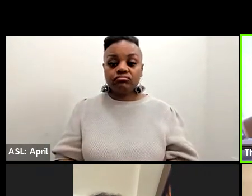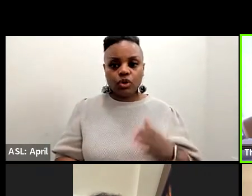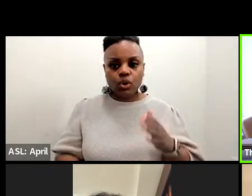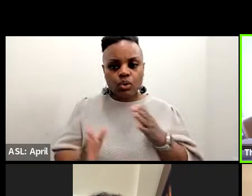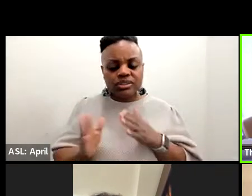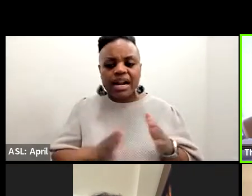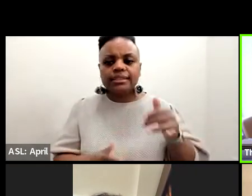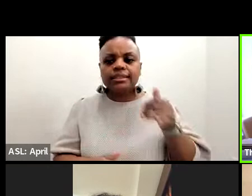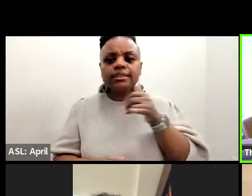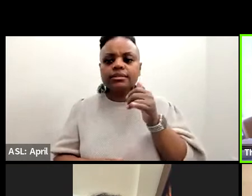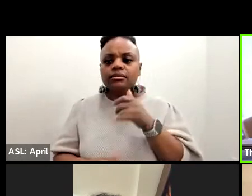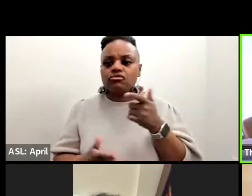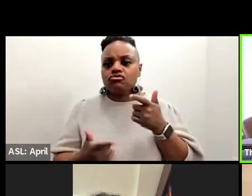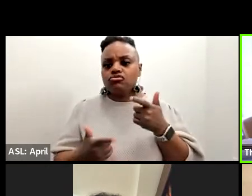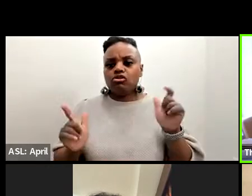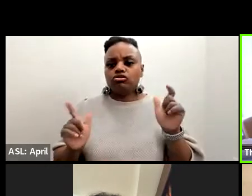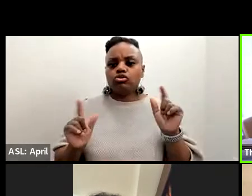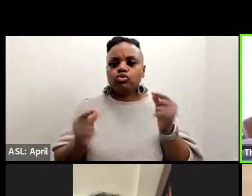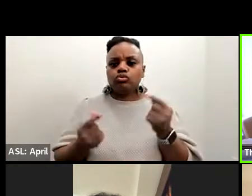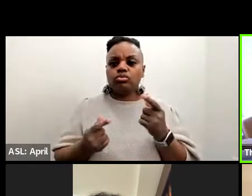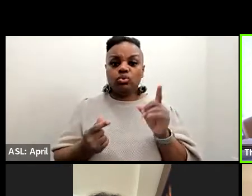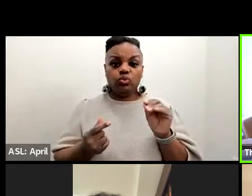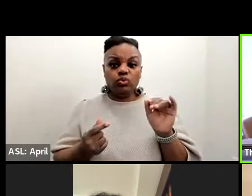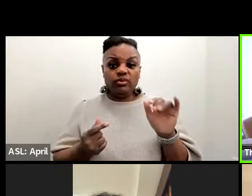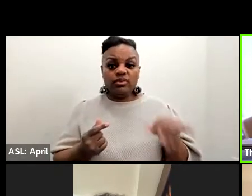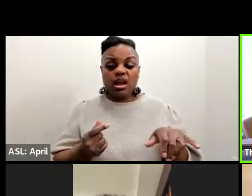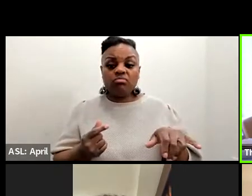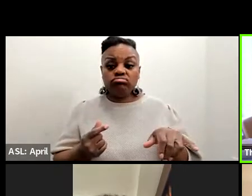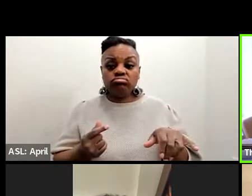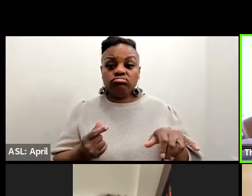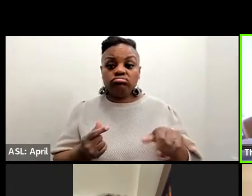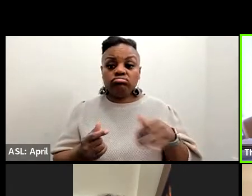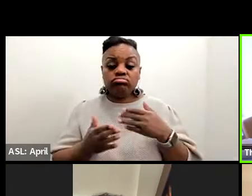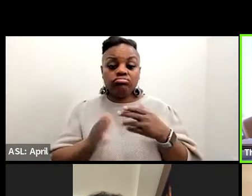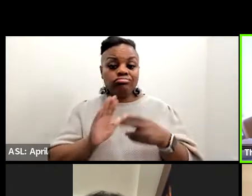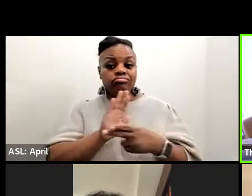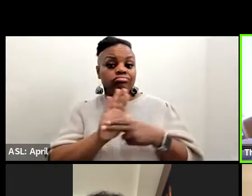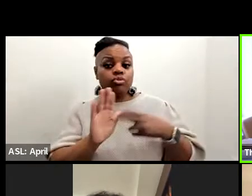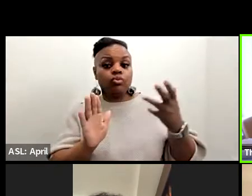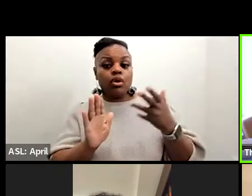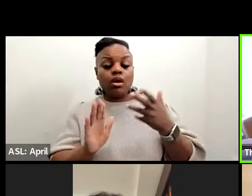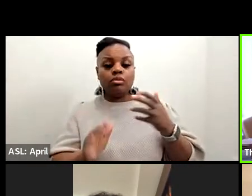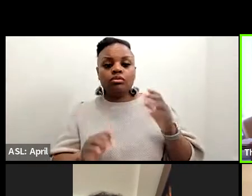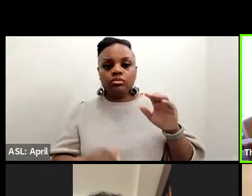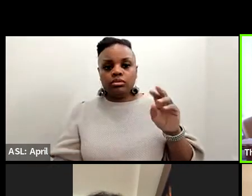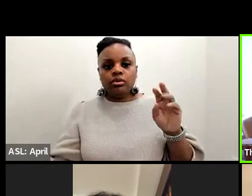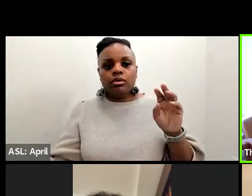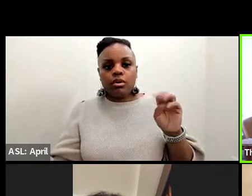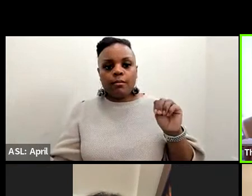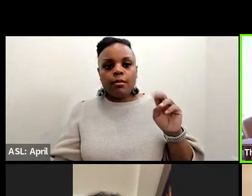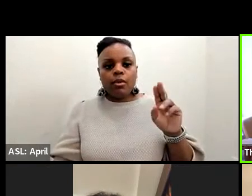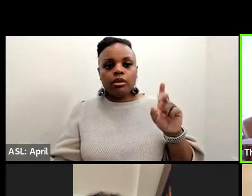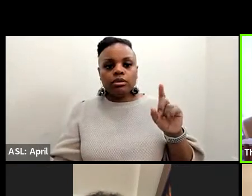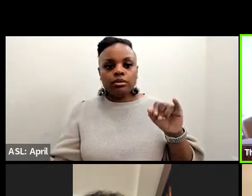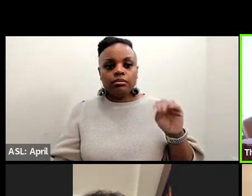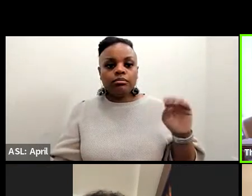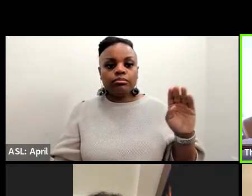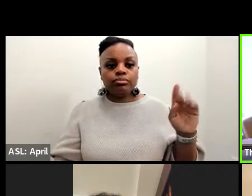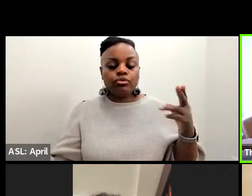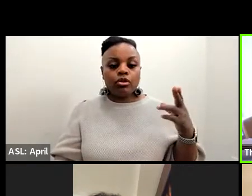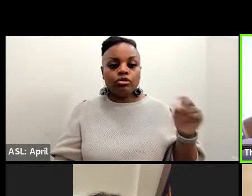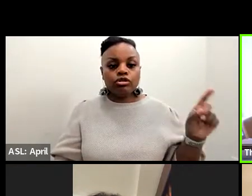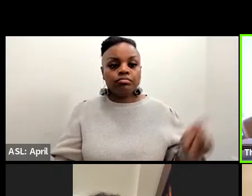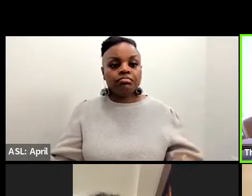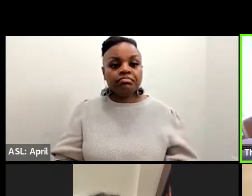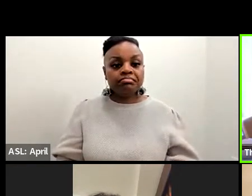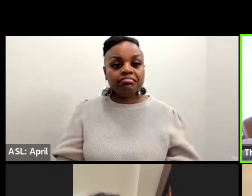things. Okay. I'm curious, what has become of, so that community of a million people, are they still